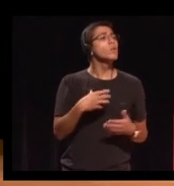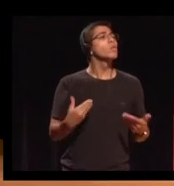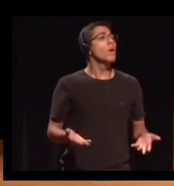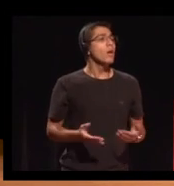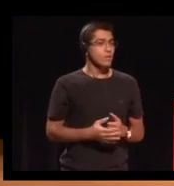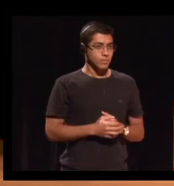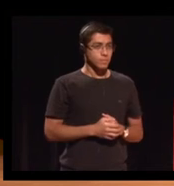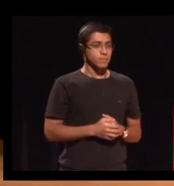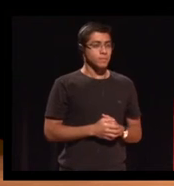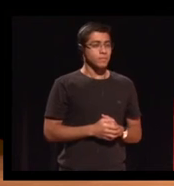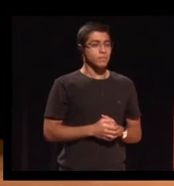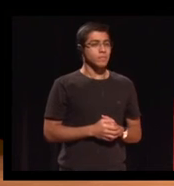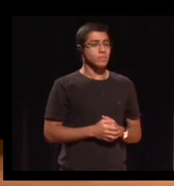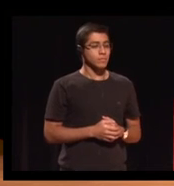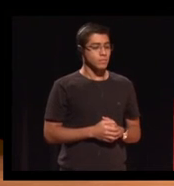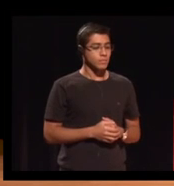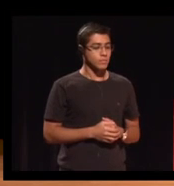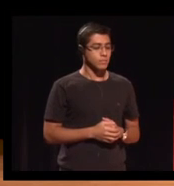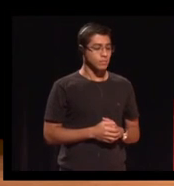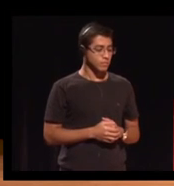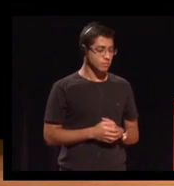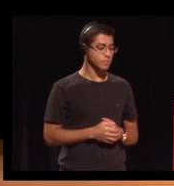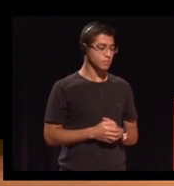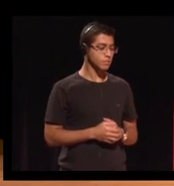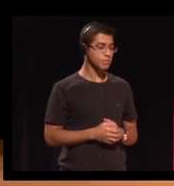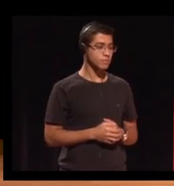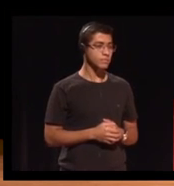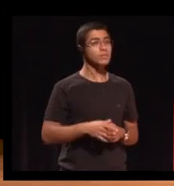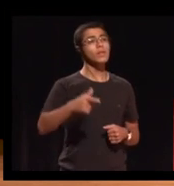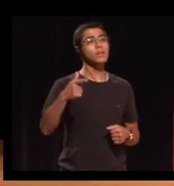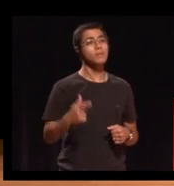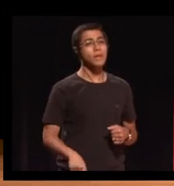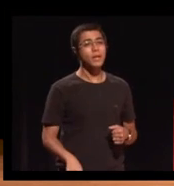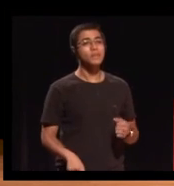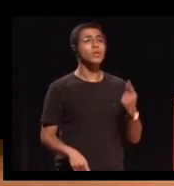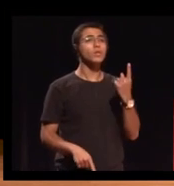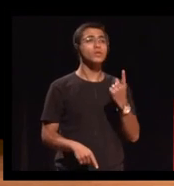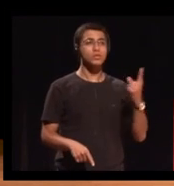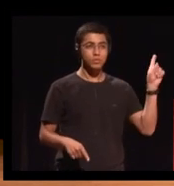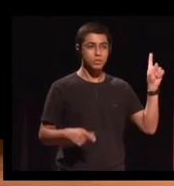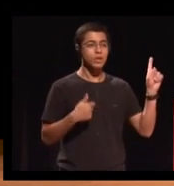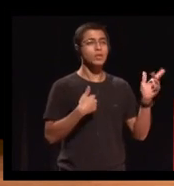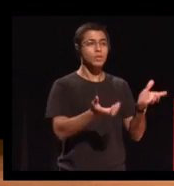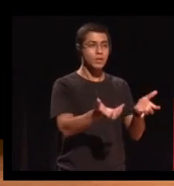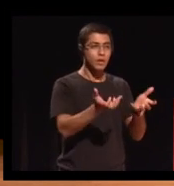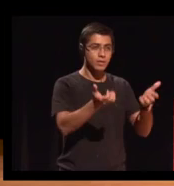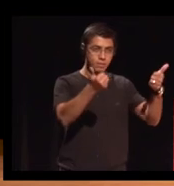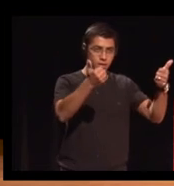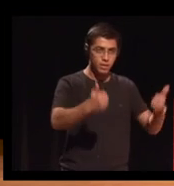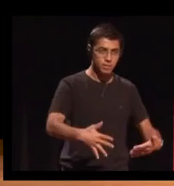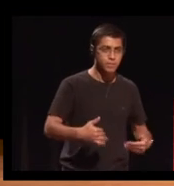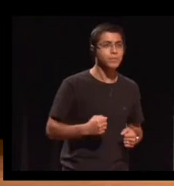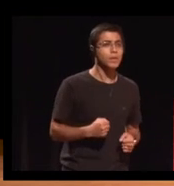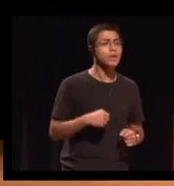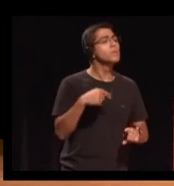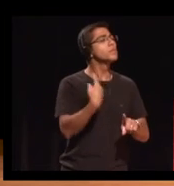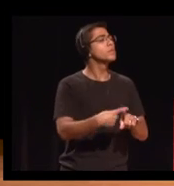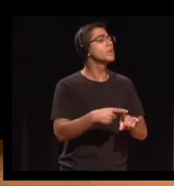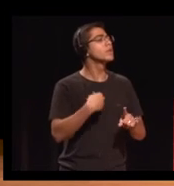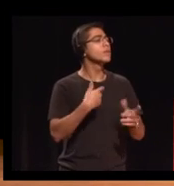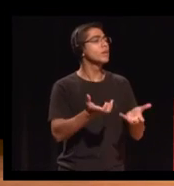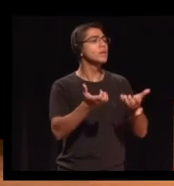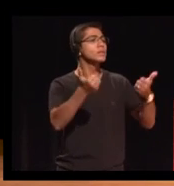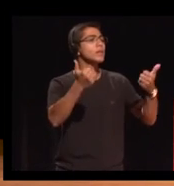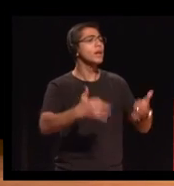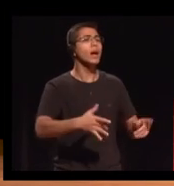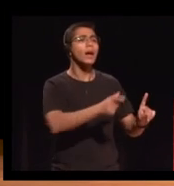Which brings me to this last resident that I want to talk to you about. And why I want to talk to you about her